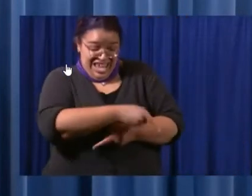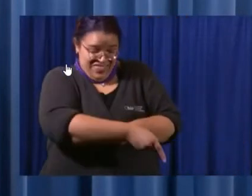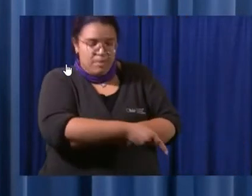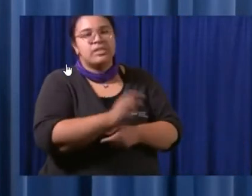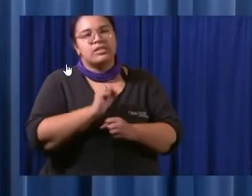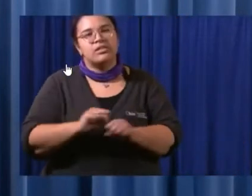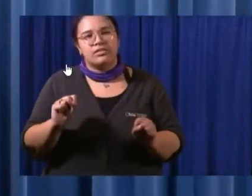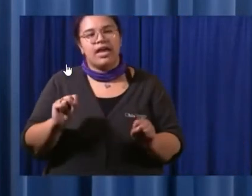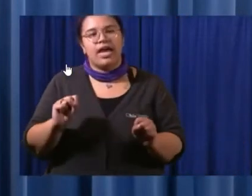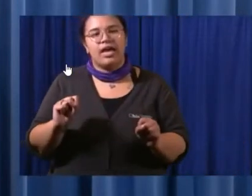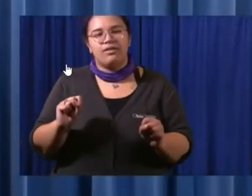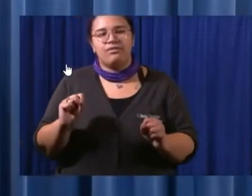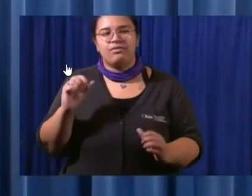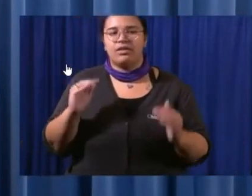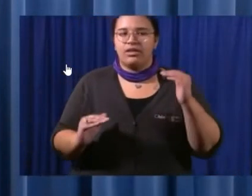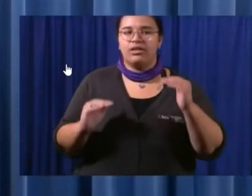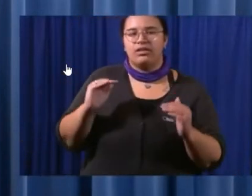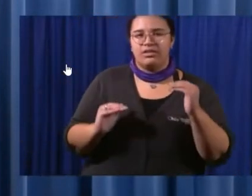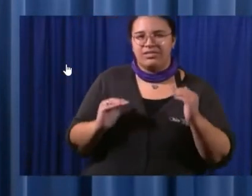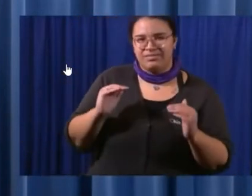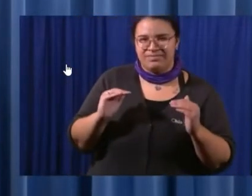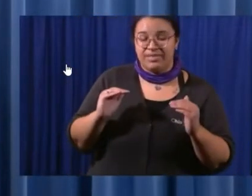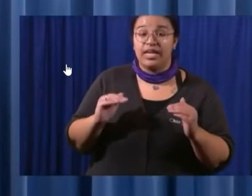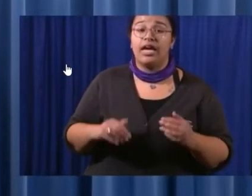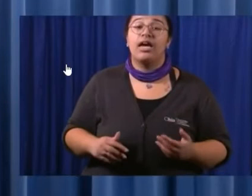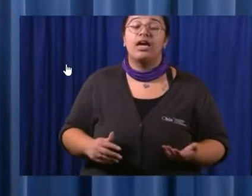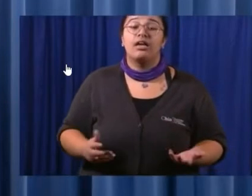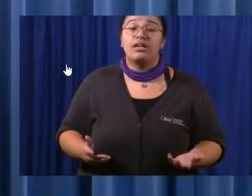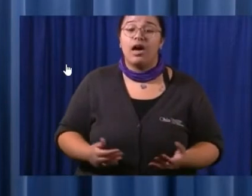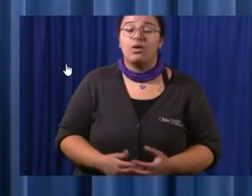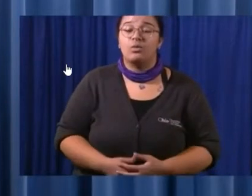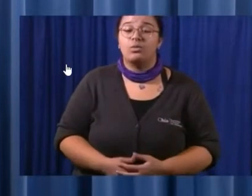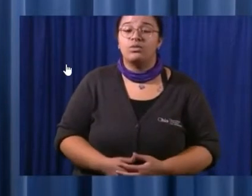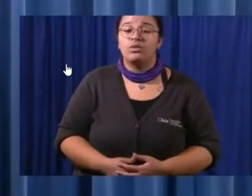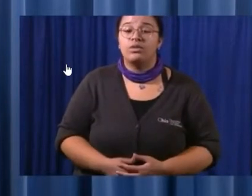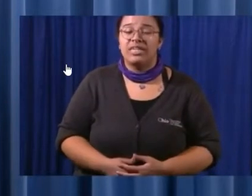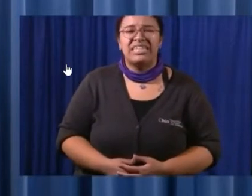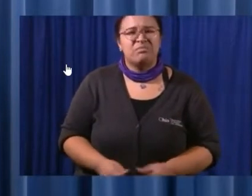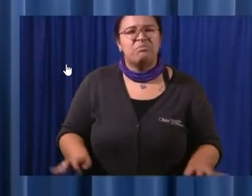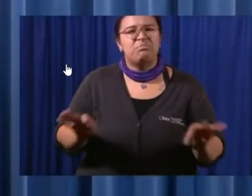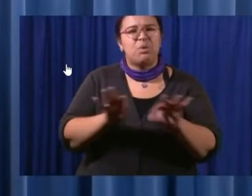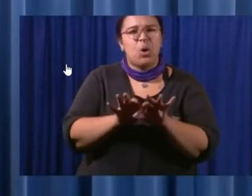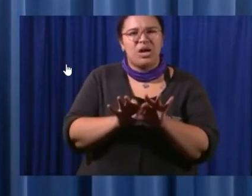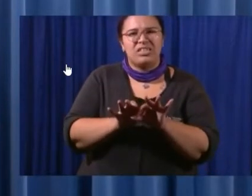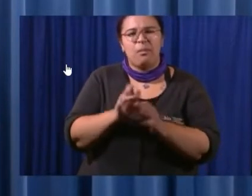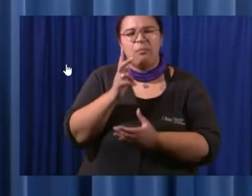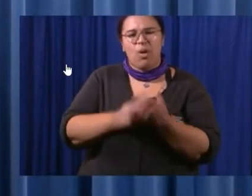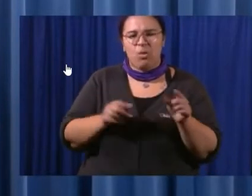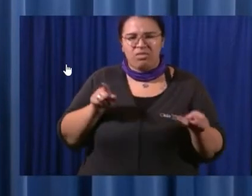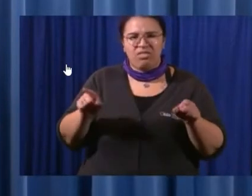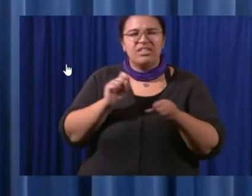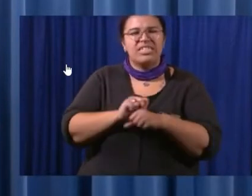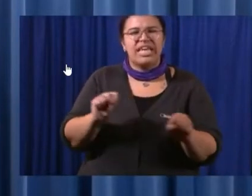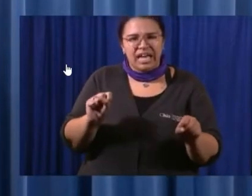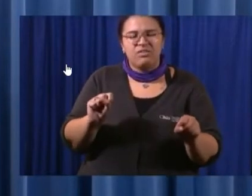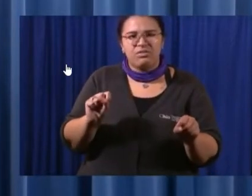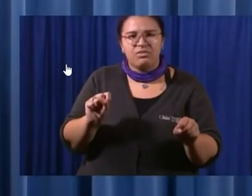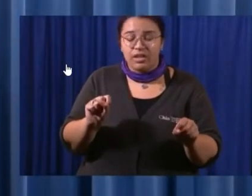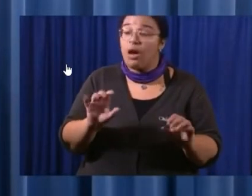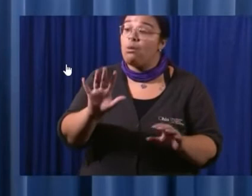we're worried about, frankly, their safety, as well as the safety of these children. So we're waiting until we get a little more data. As you know,